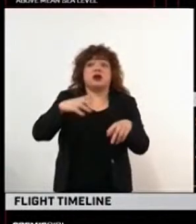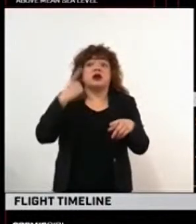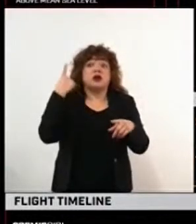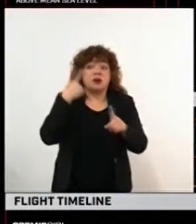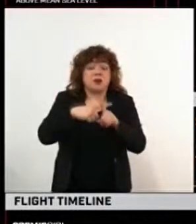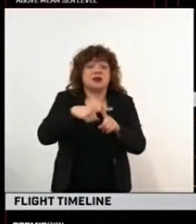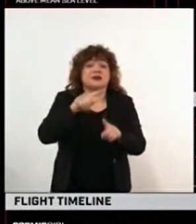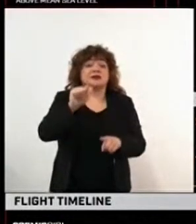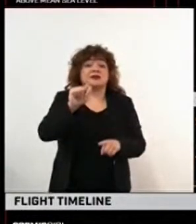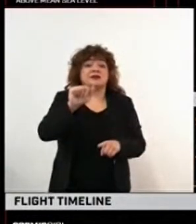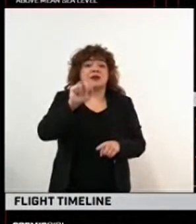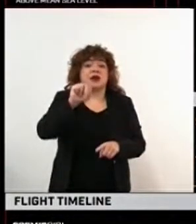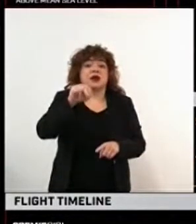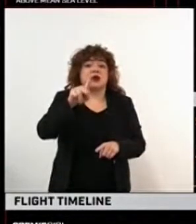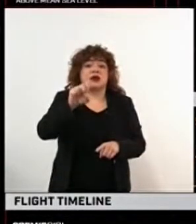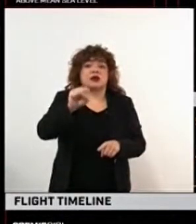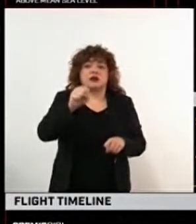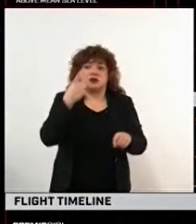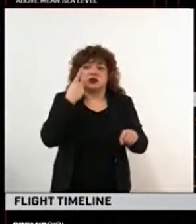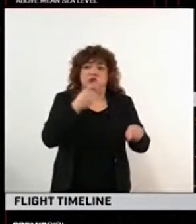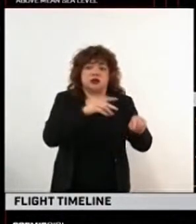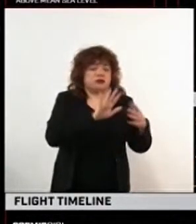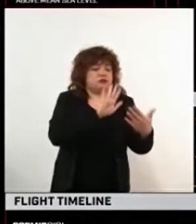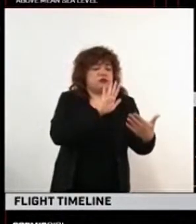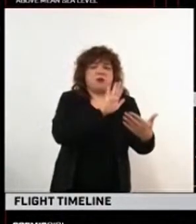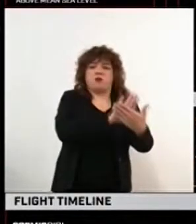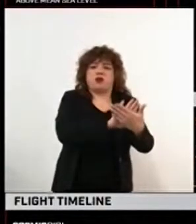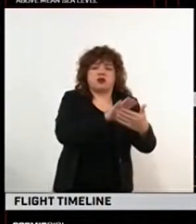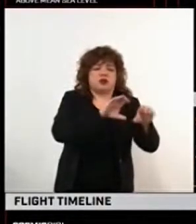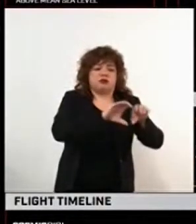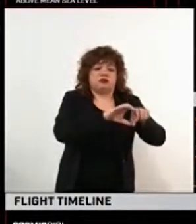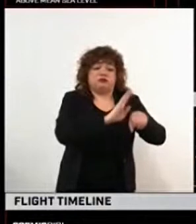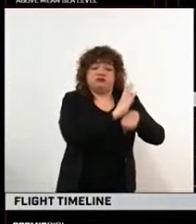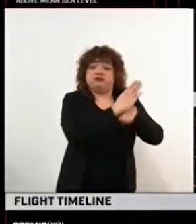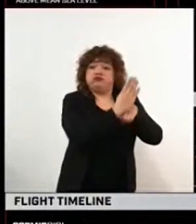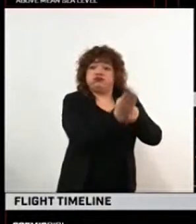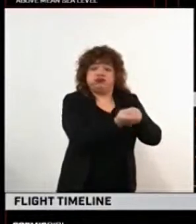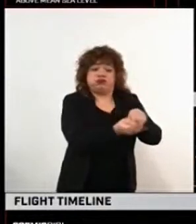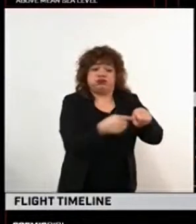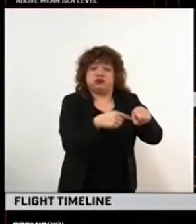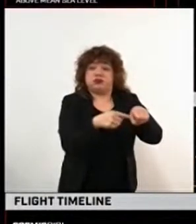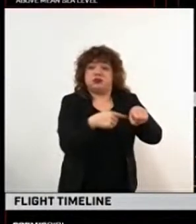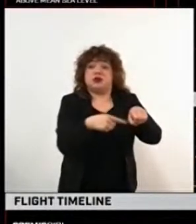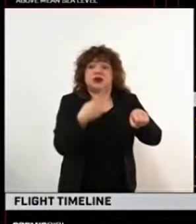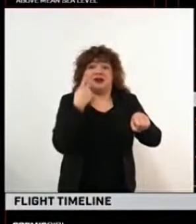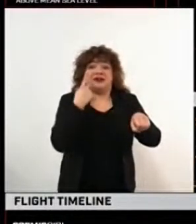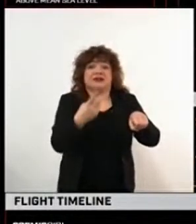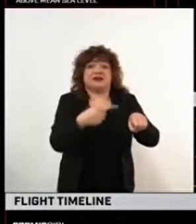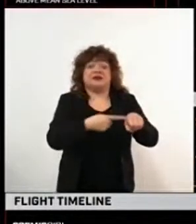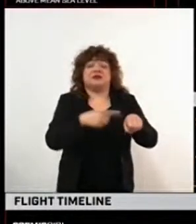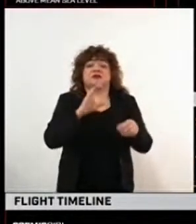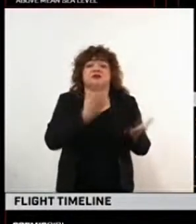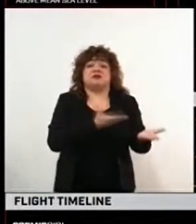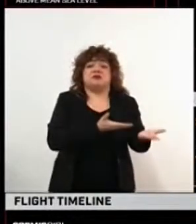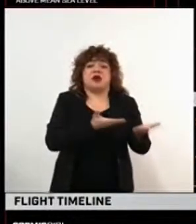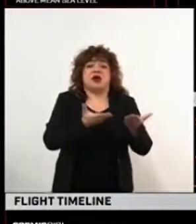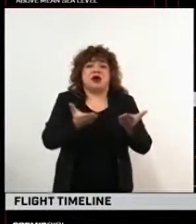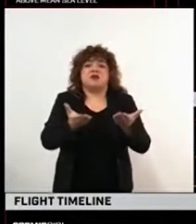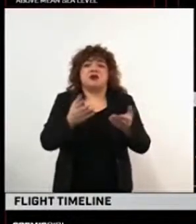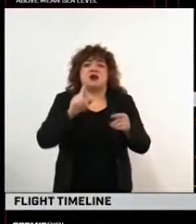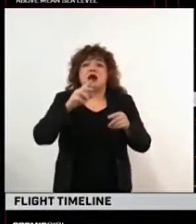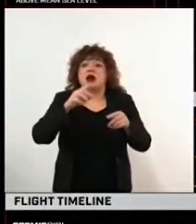Those tanks represent our fuel and liquid oxygen tanks. Here you can see the fill level. Obviously, since we're still in captive carry, they haven't decreased